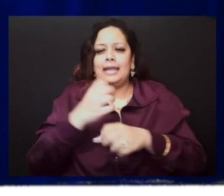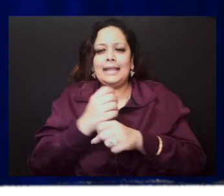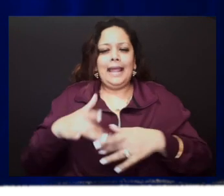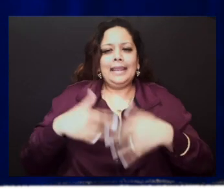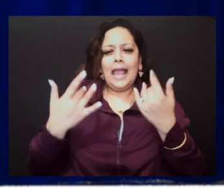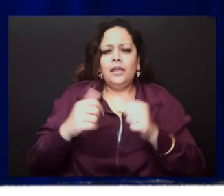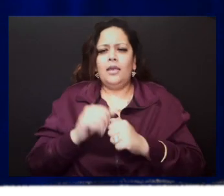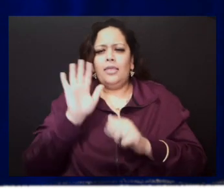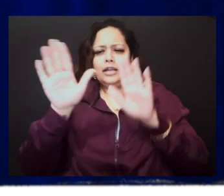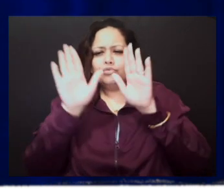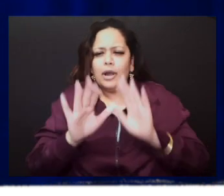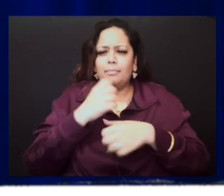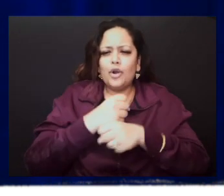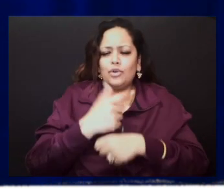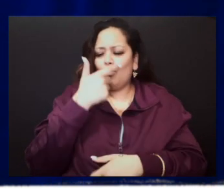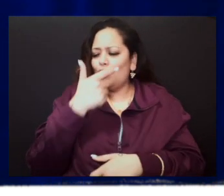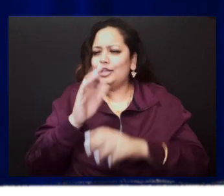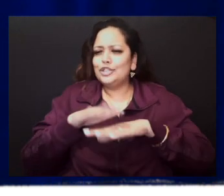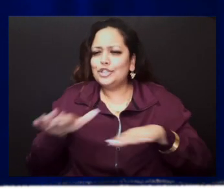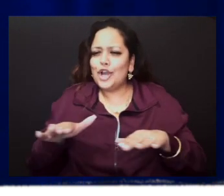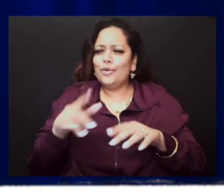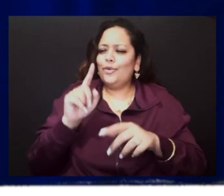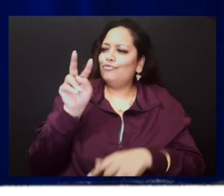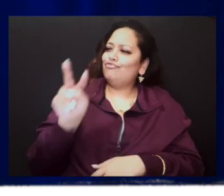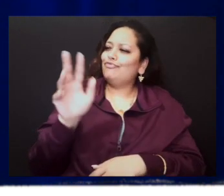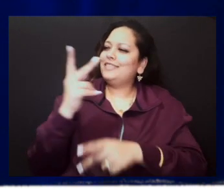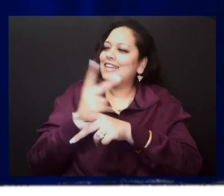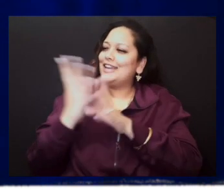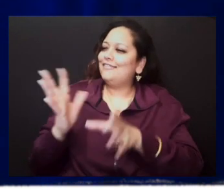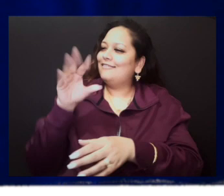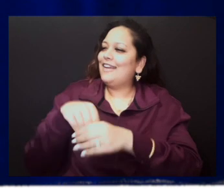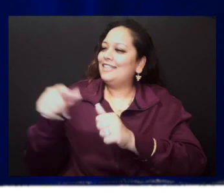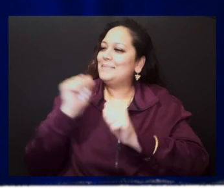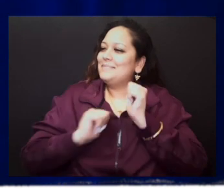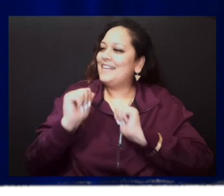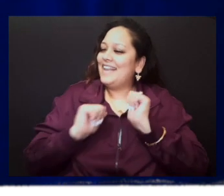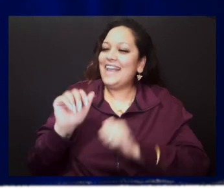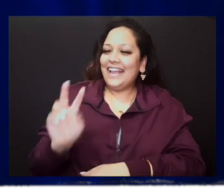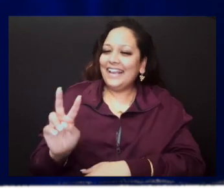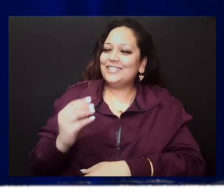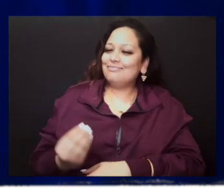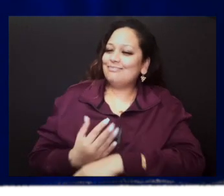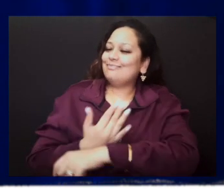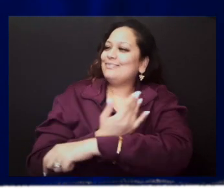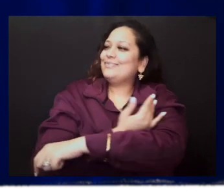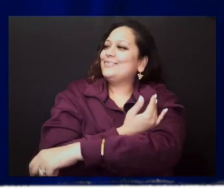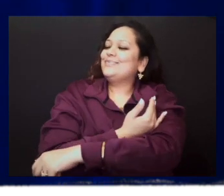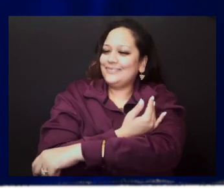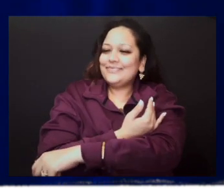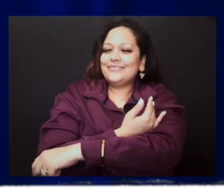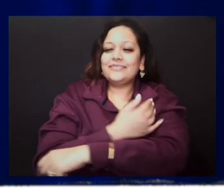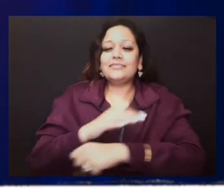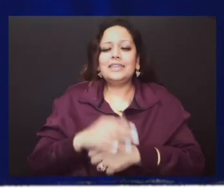lightly. And a wonderful byproduct is watching children watch their caregivers at play. Each show